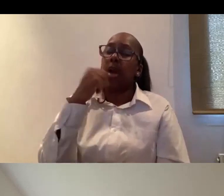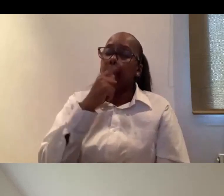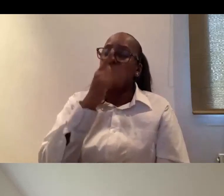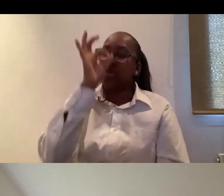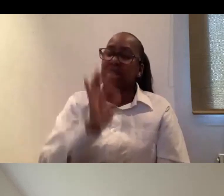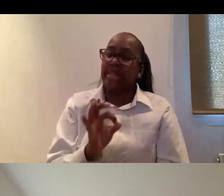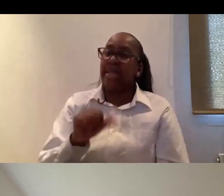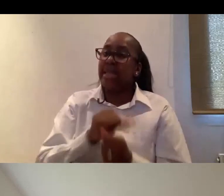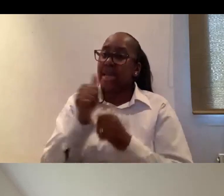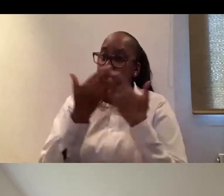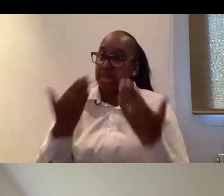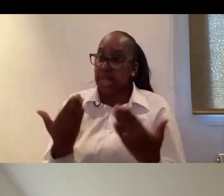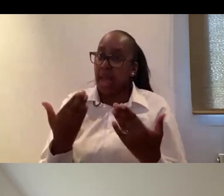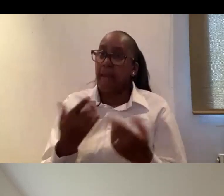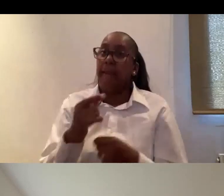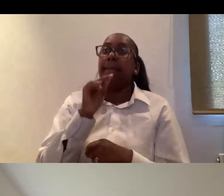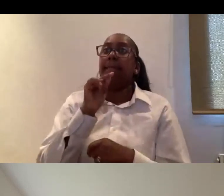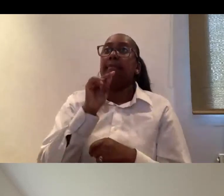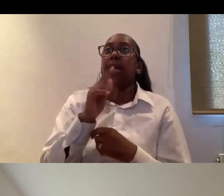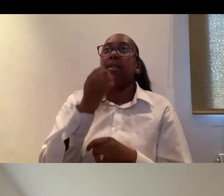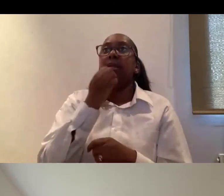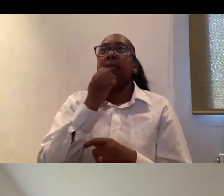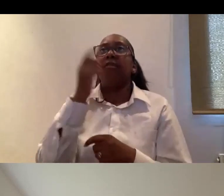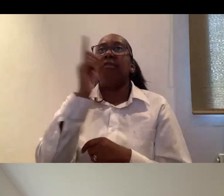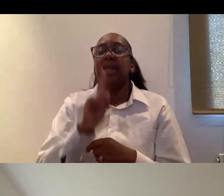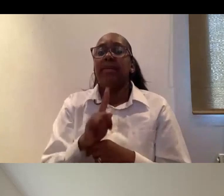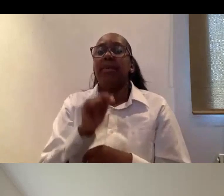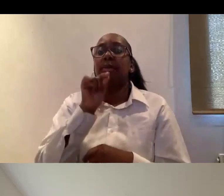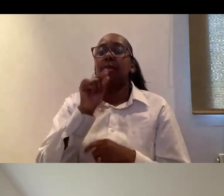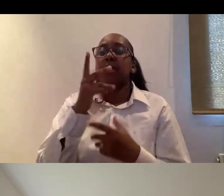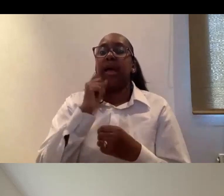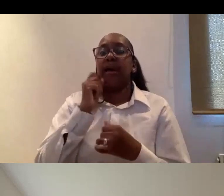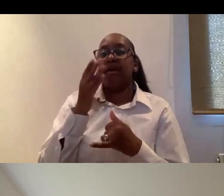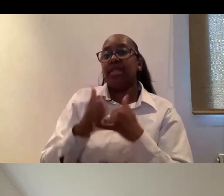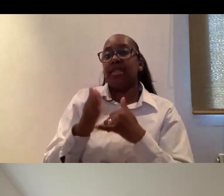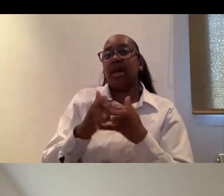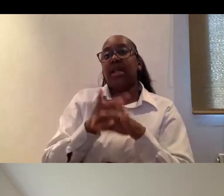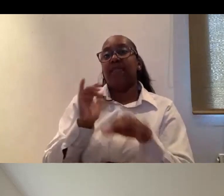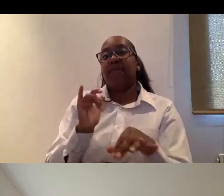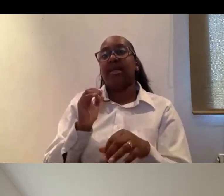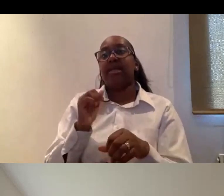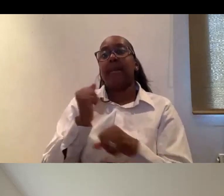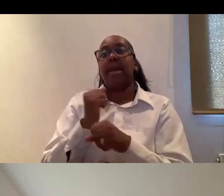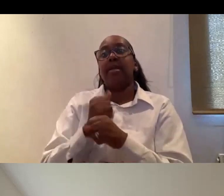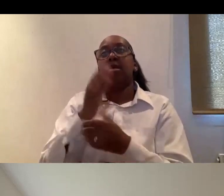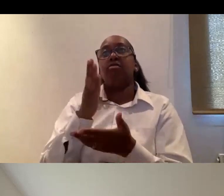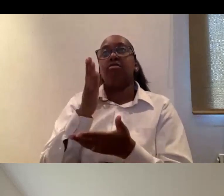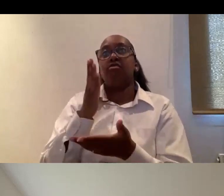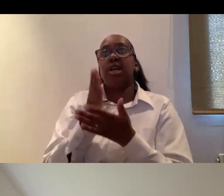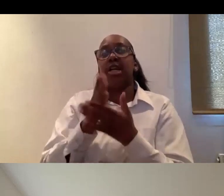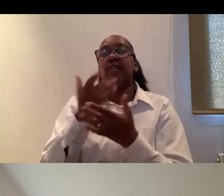to that extent, but the number of people who have side effects that really make them feel unwell